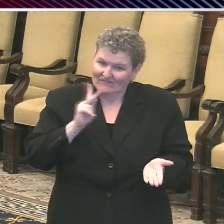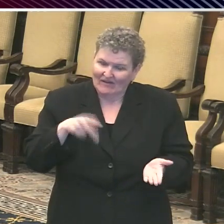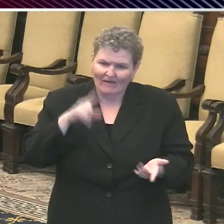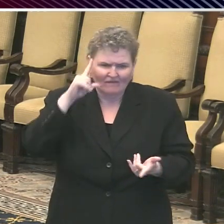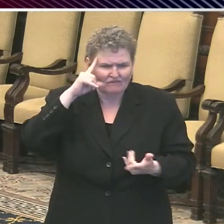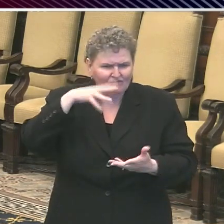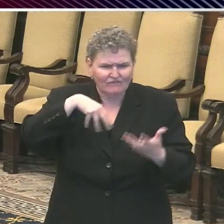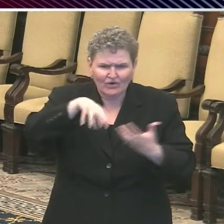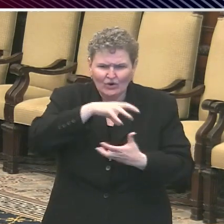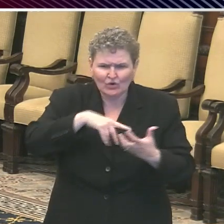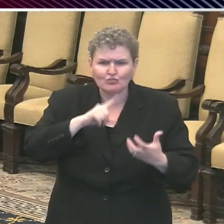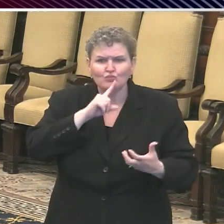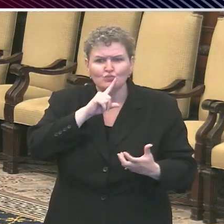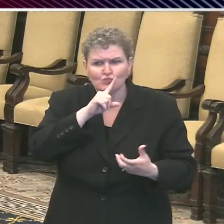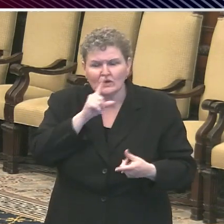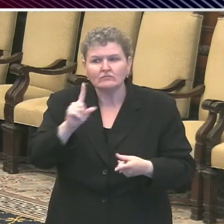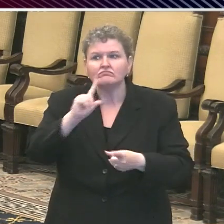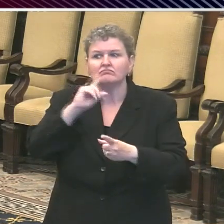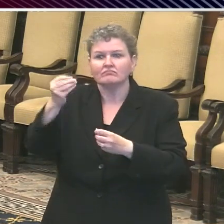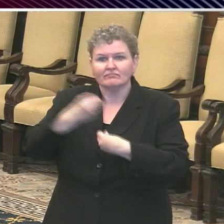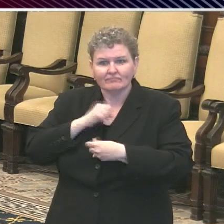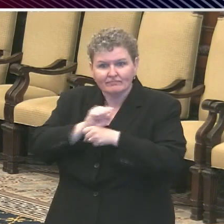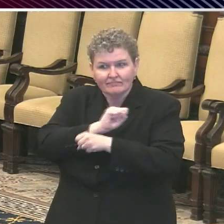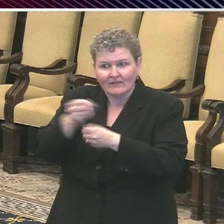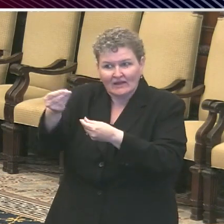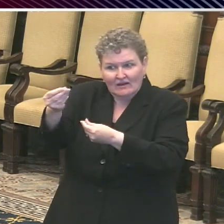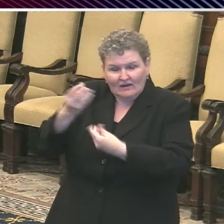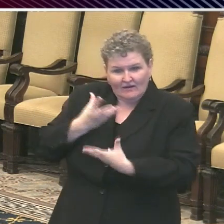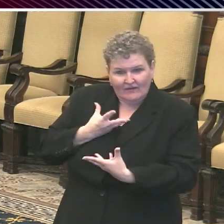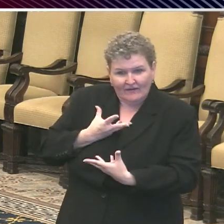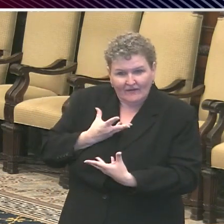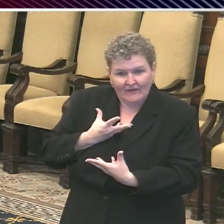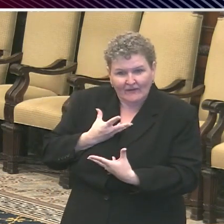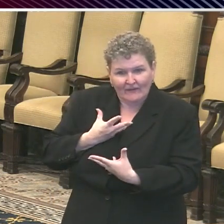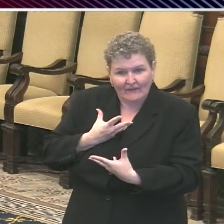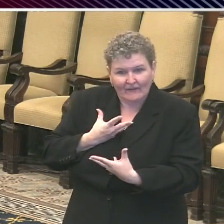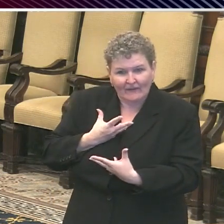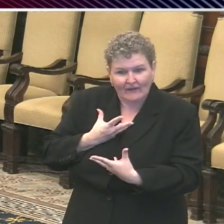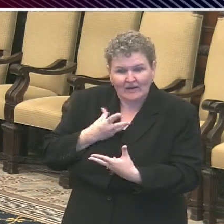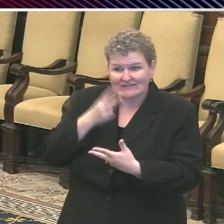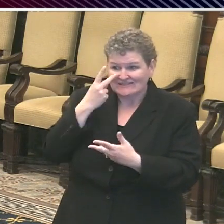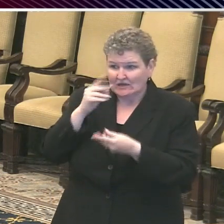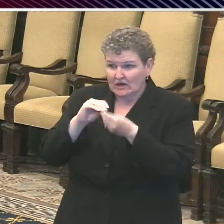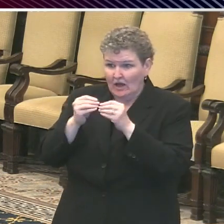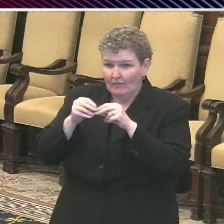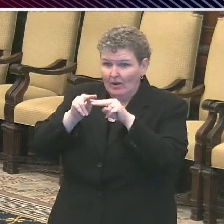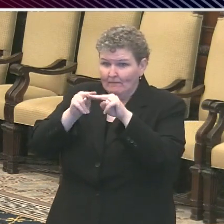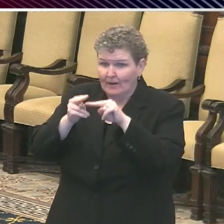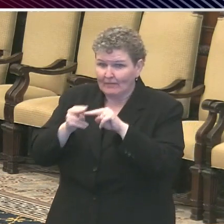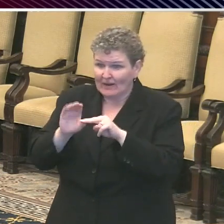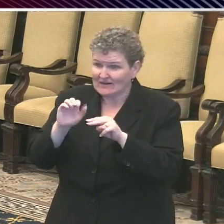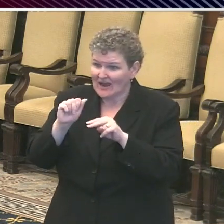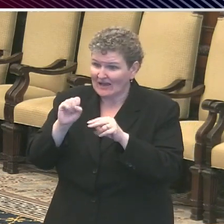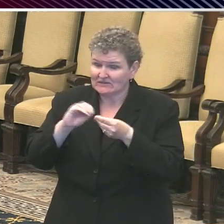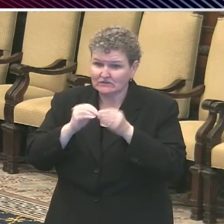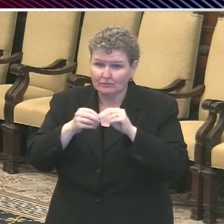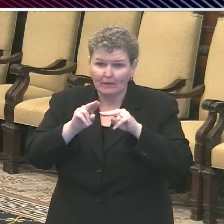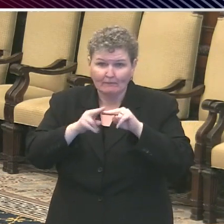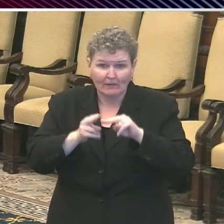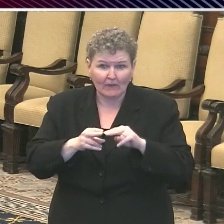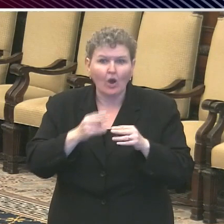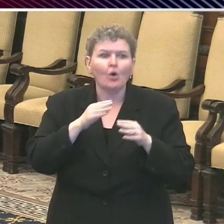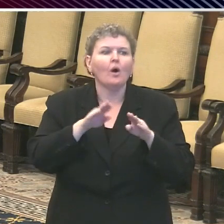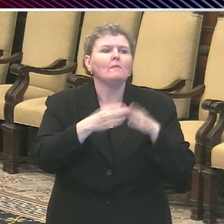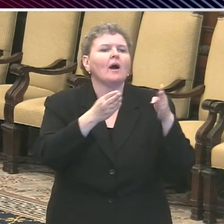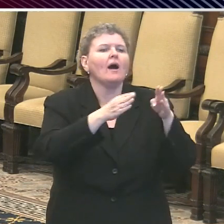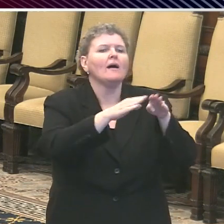minute we're being told that you have to be down to a certain number of cases, and now we're being told that we don't even